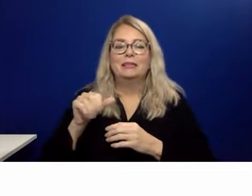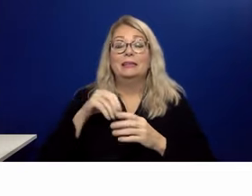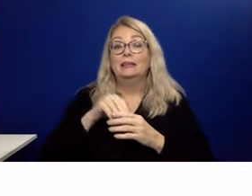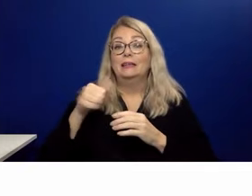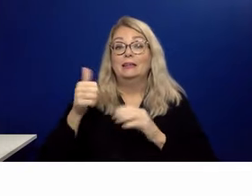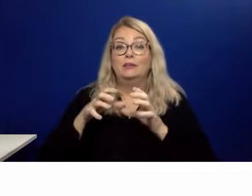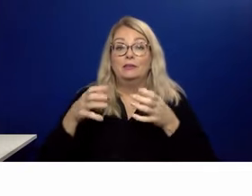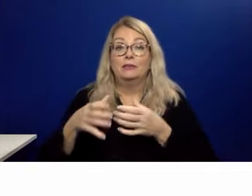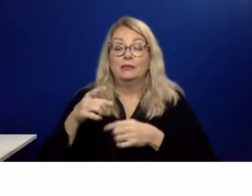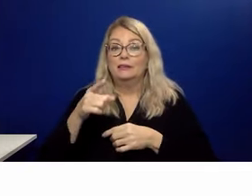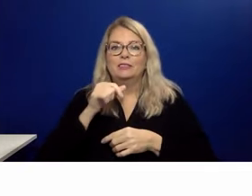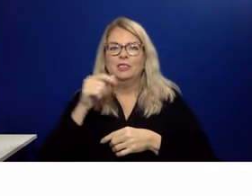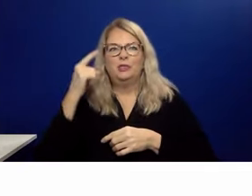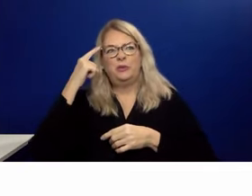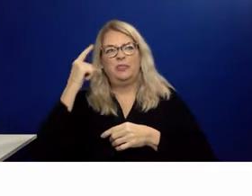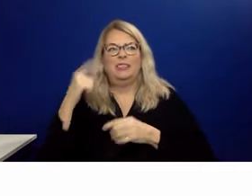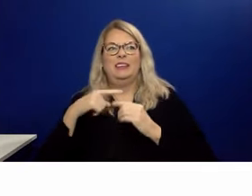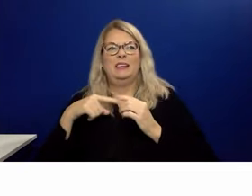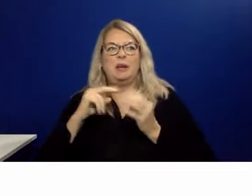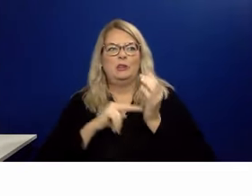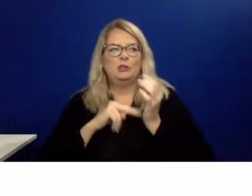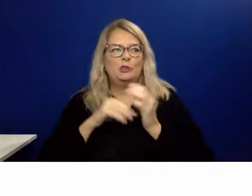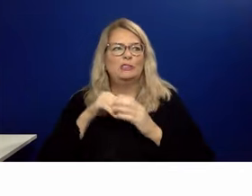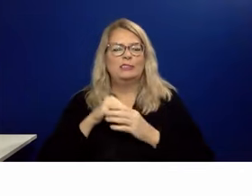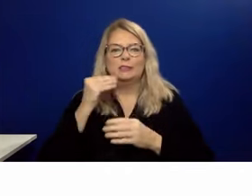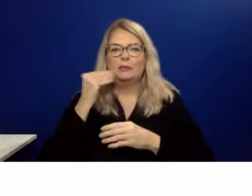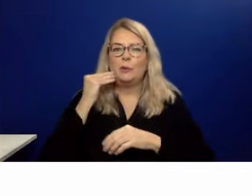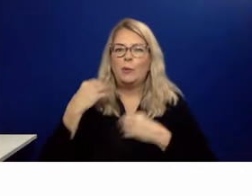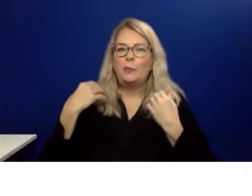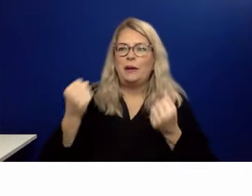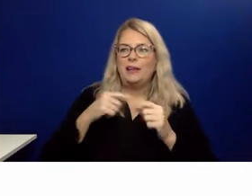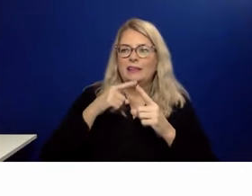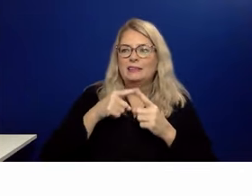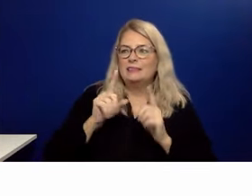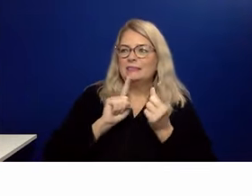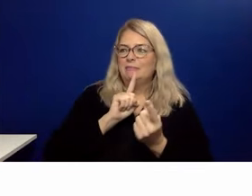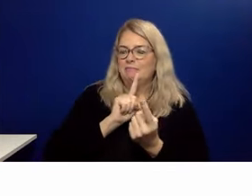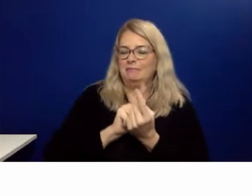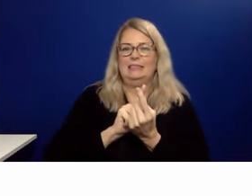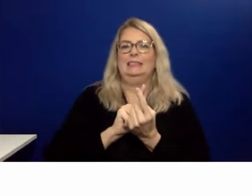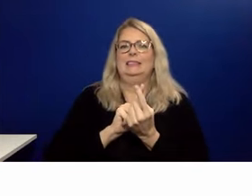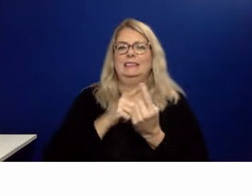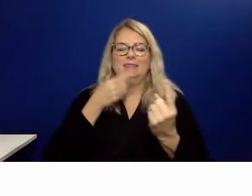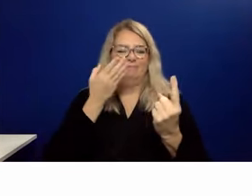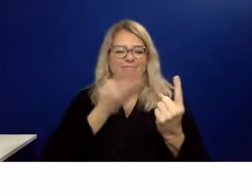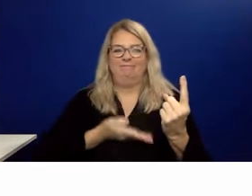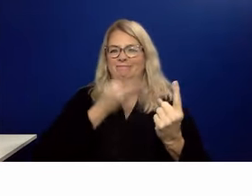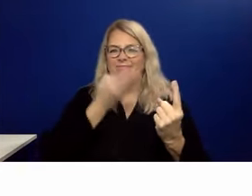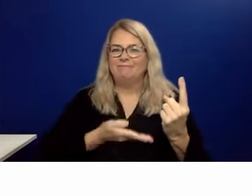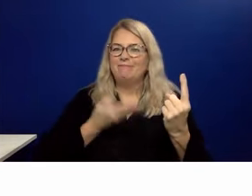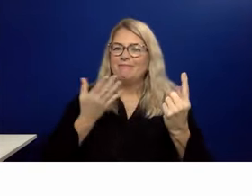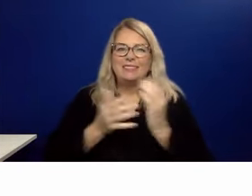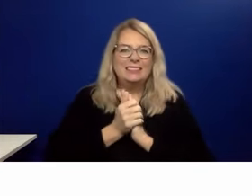said, you don't think about nurses or home health until you need one. Something about their skills, their presence,